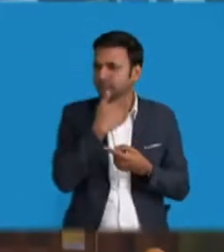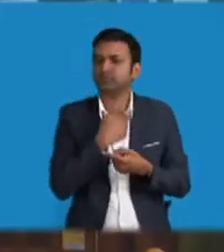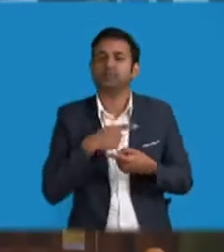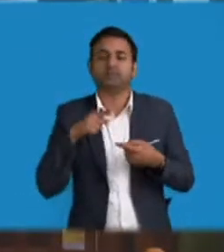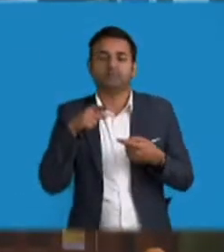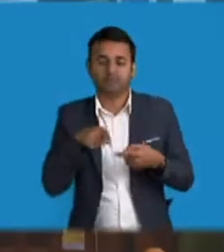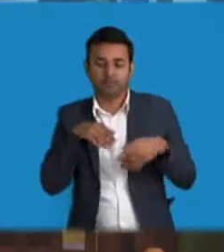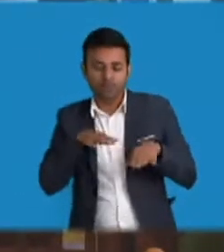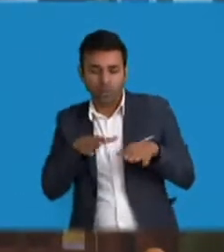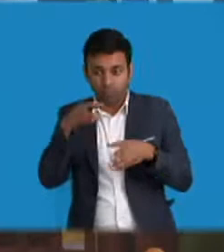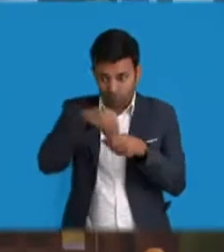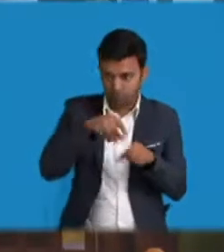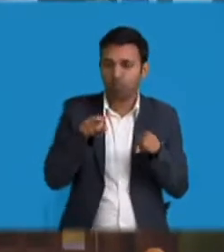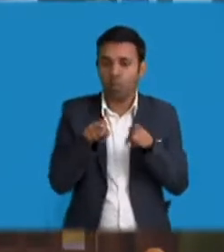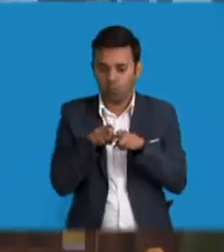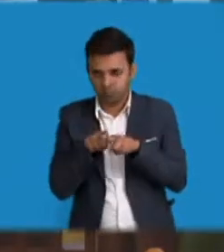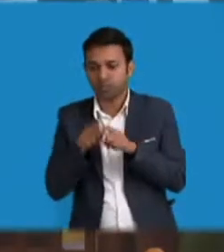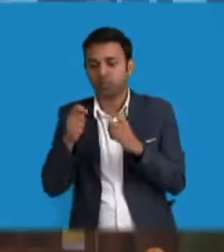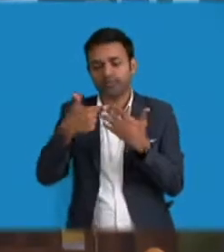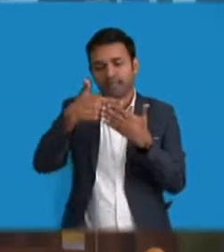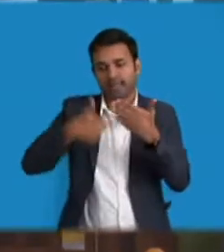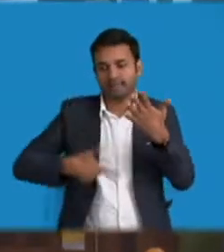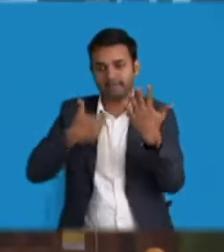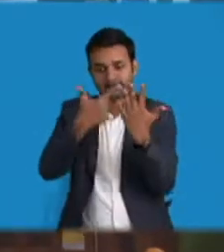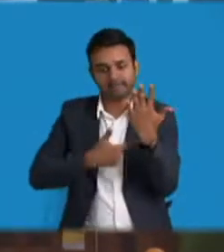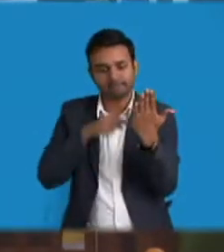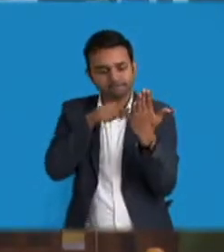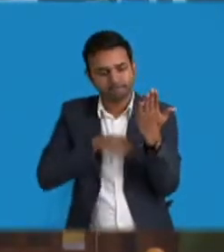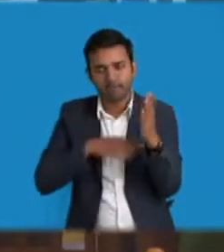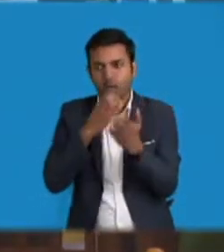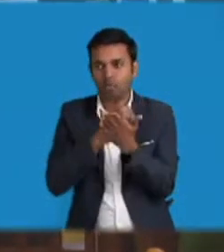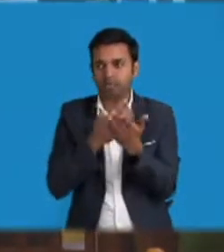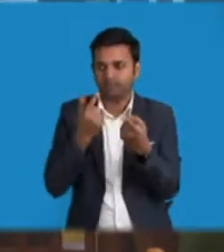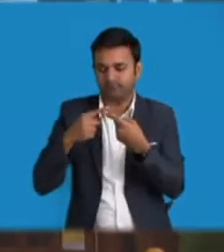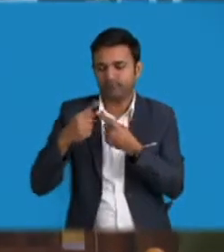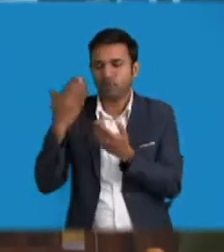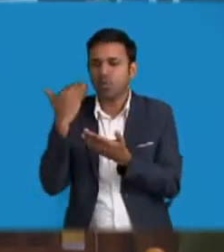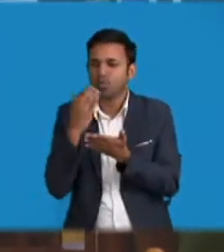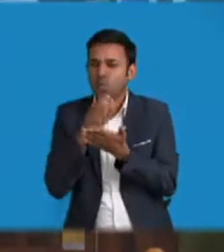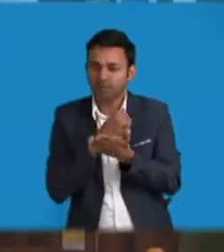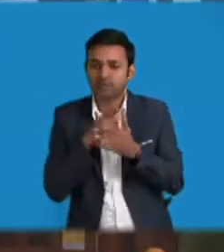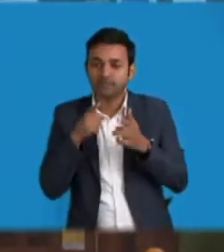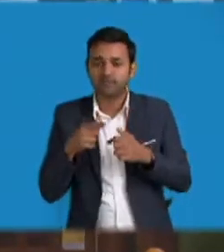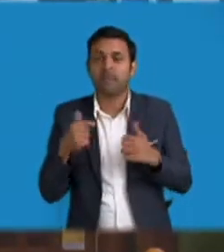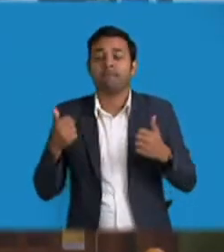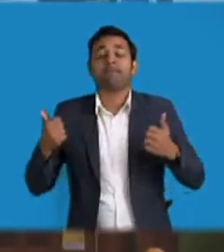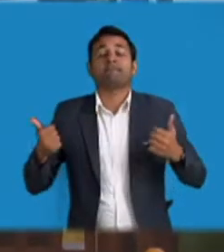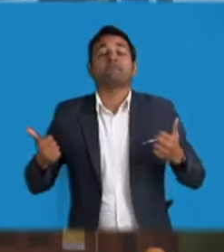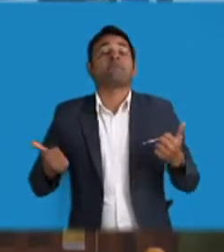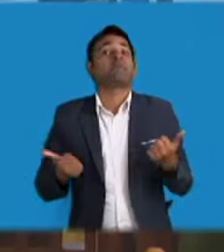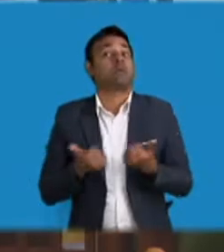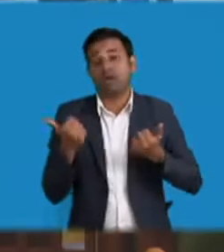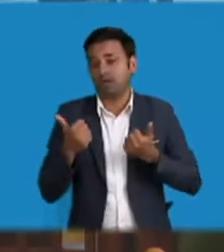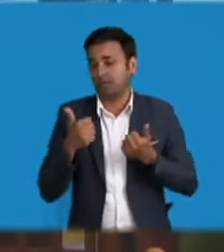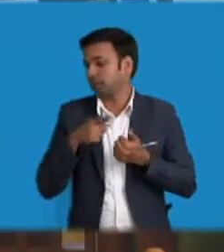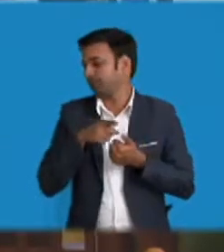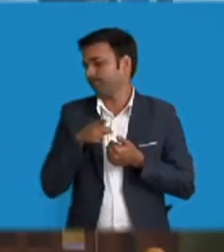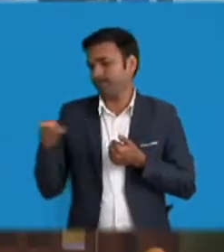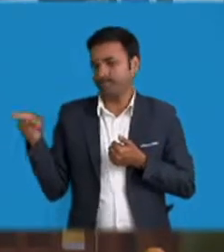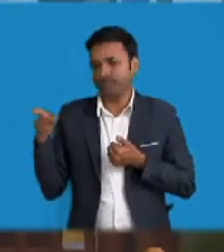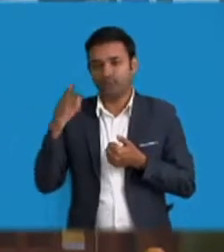Madam Speaker, we have found there's a huge interest amongst the children to undertake short